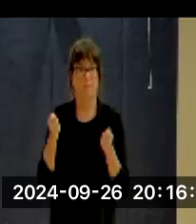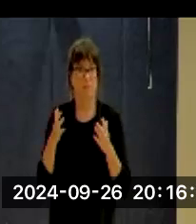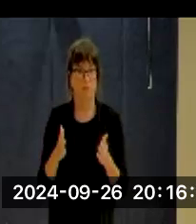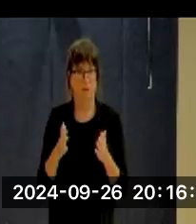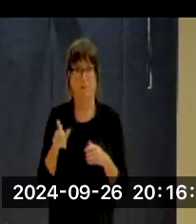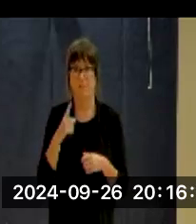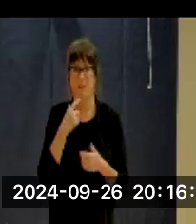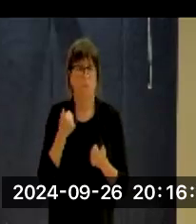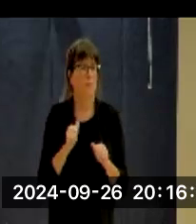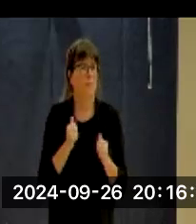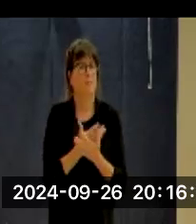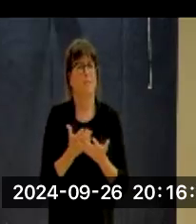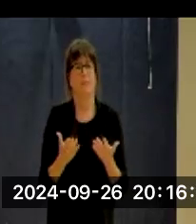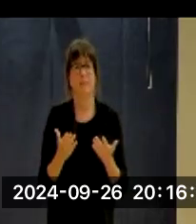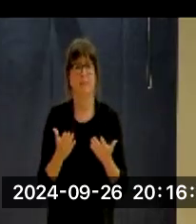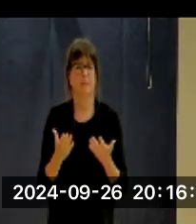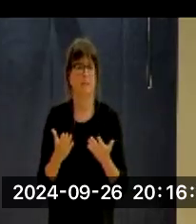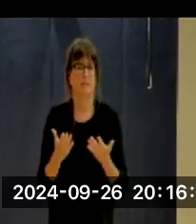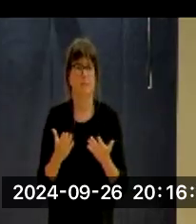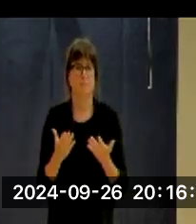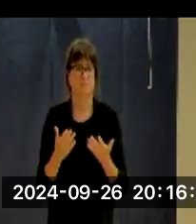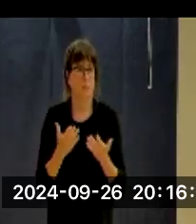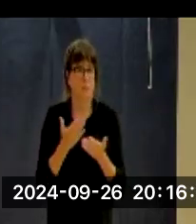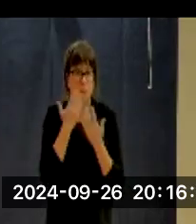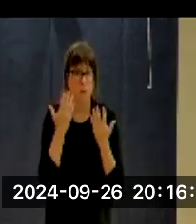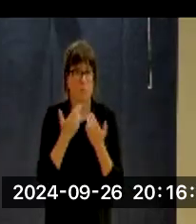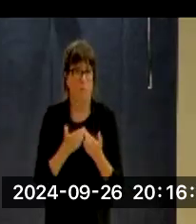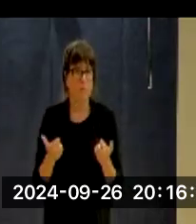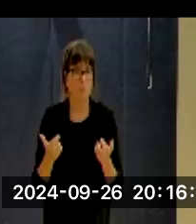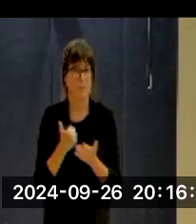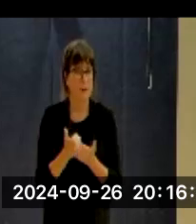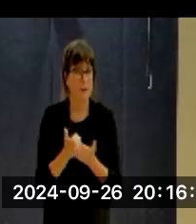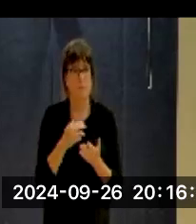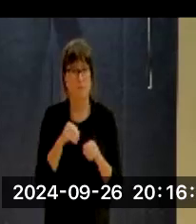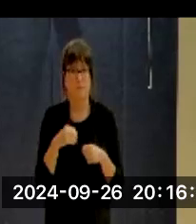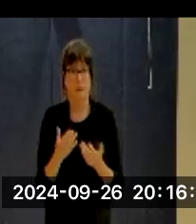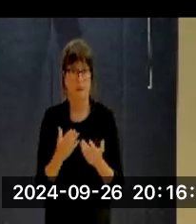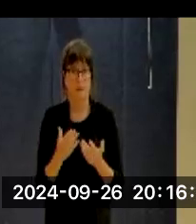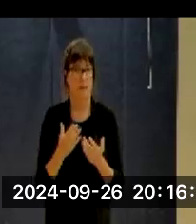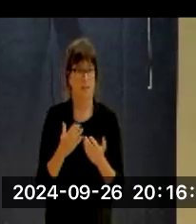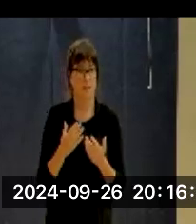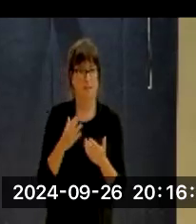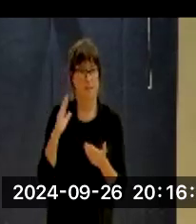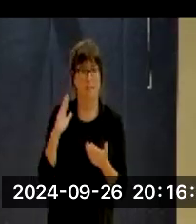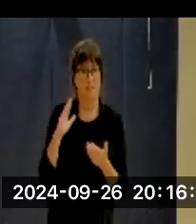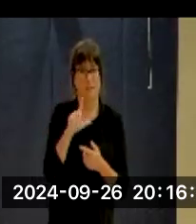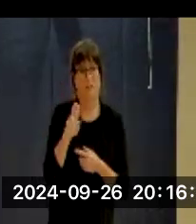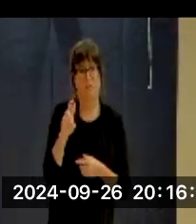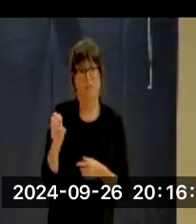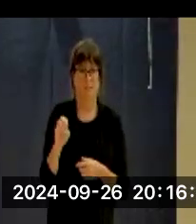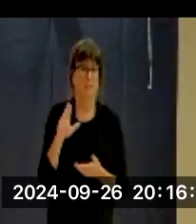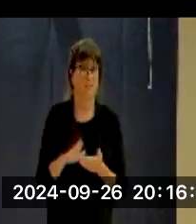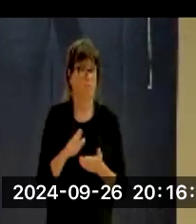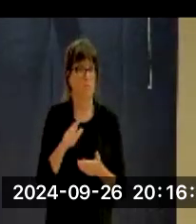done everything they can for him, and they don't have the resources to help him and provide a less restricted environment for him to learn. So